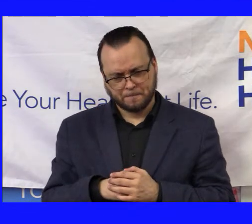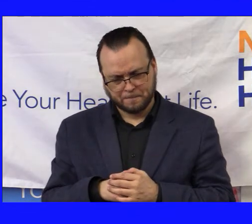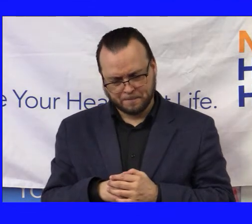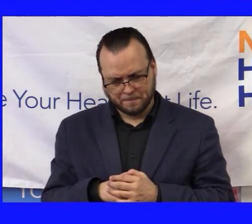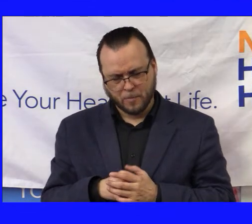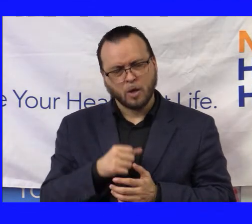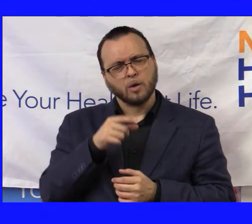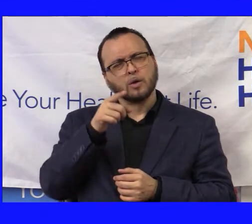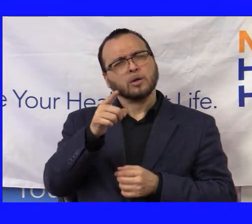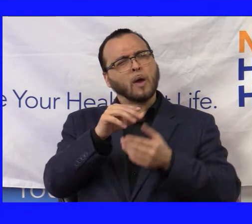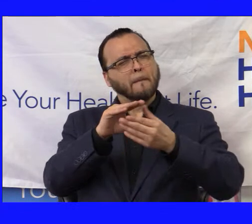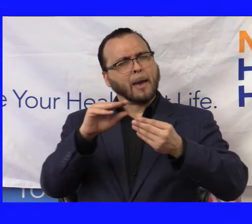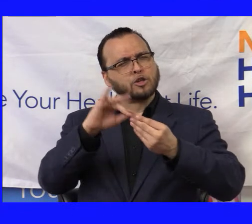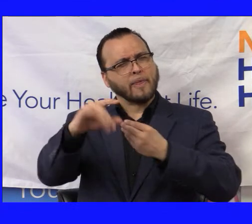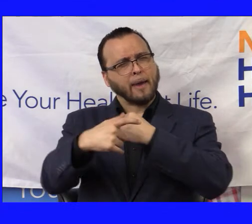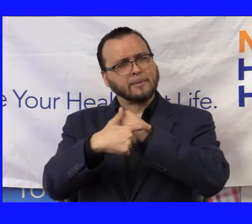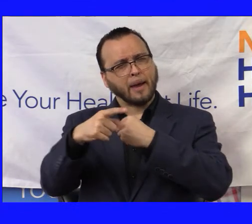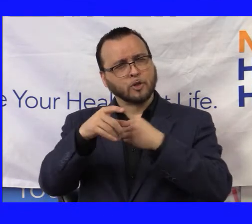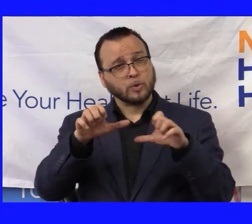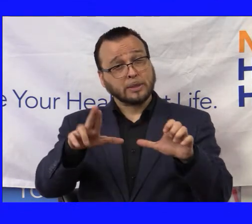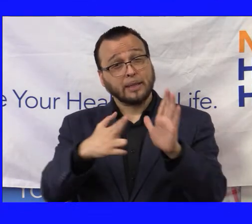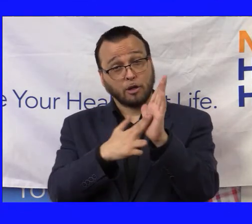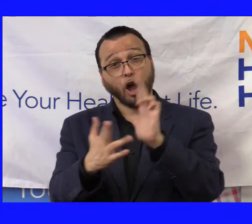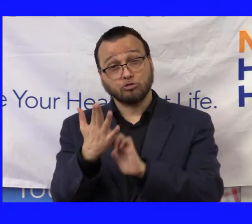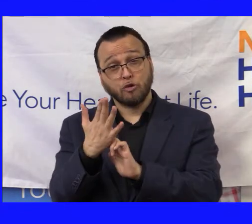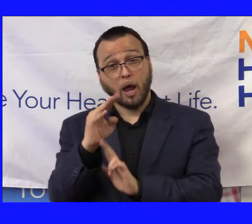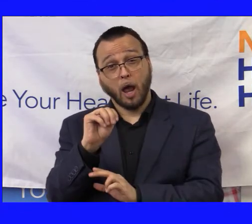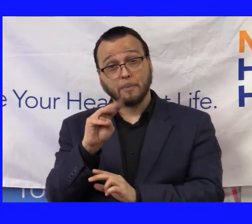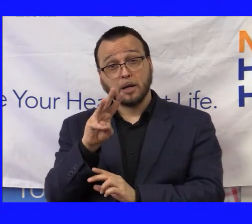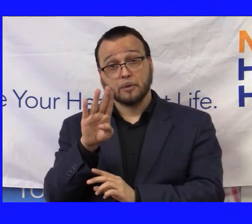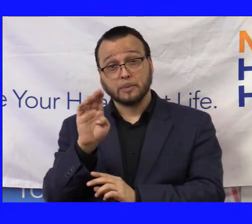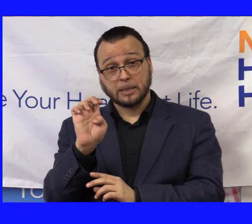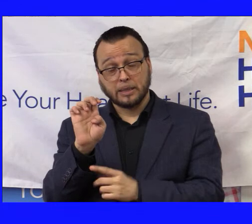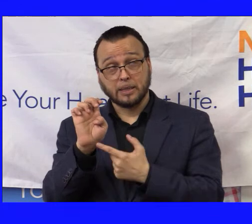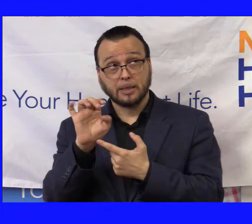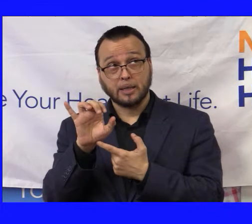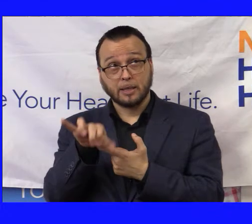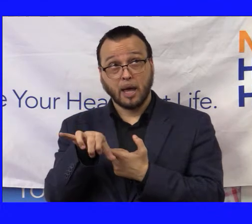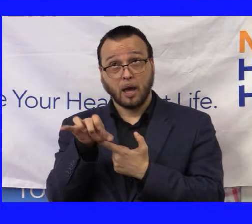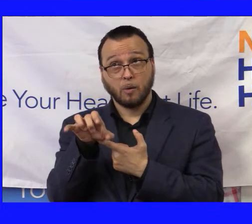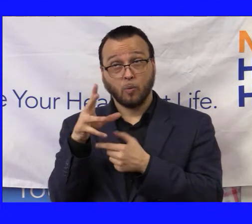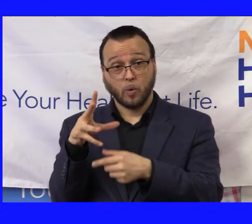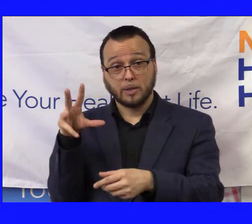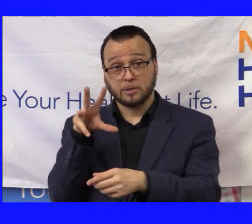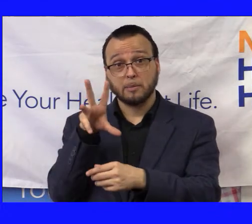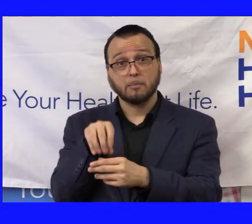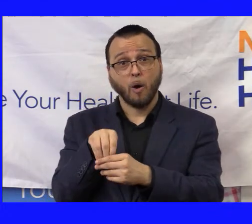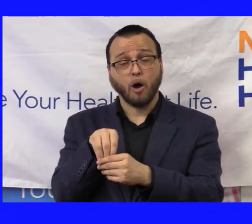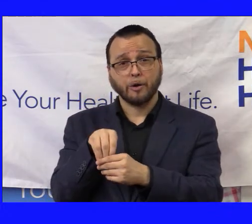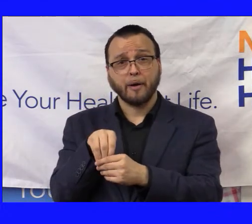you did a contract, the MWBE was part of the